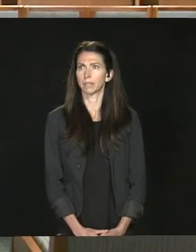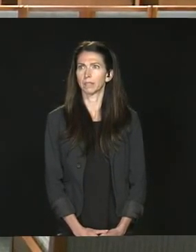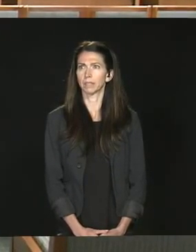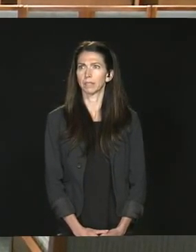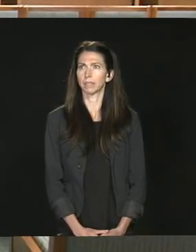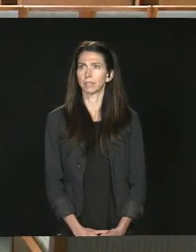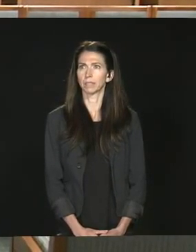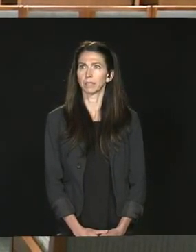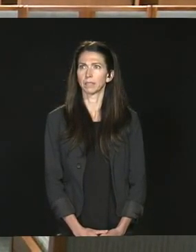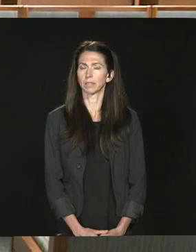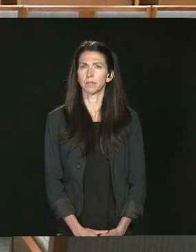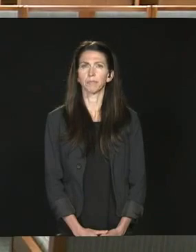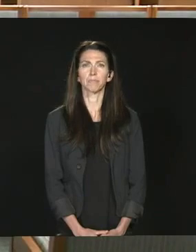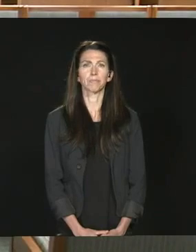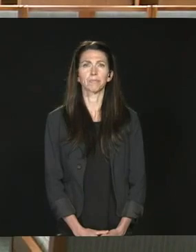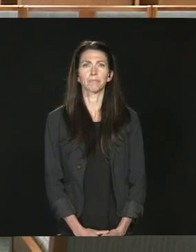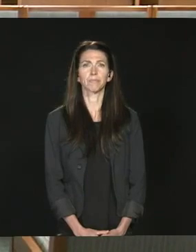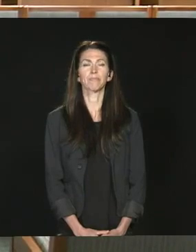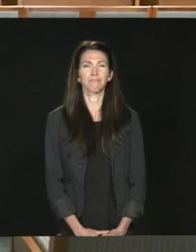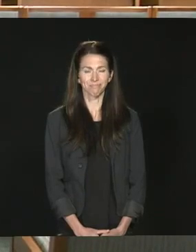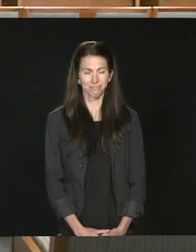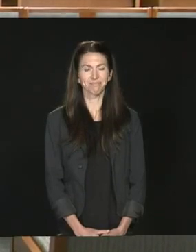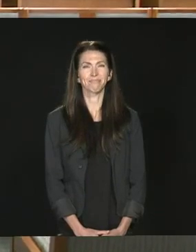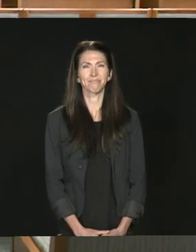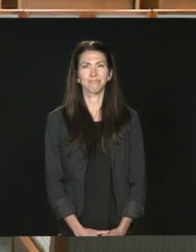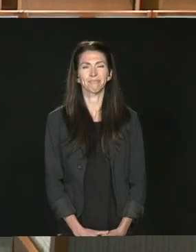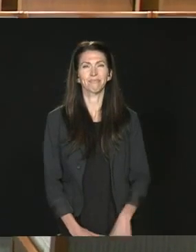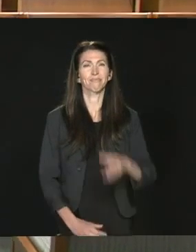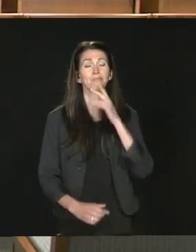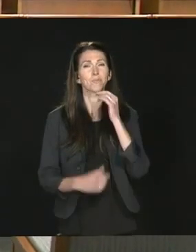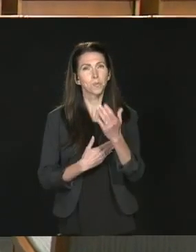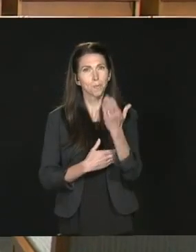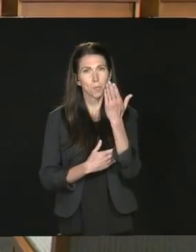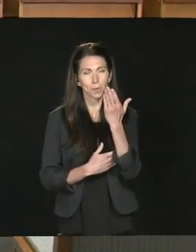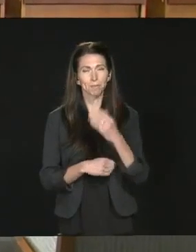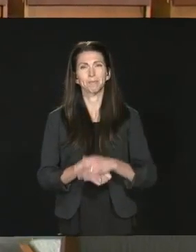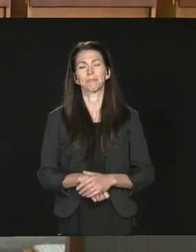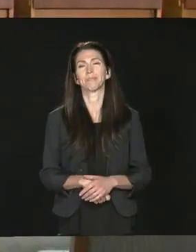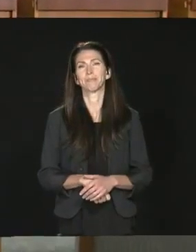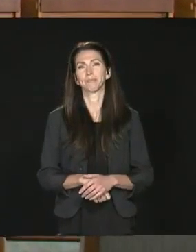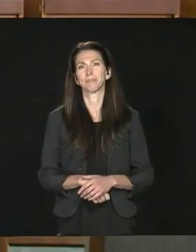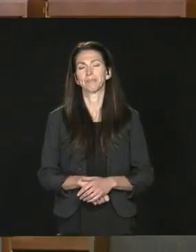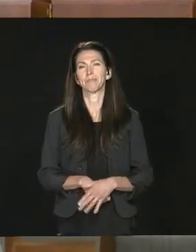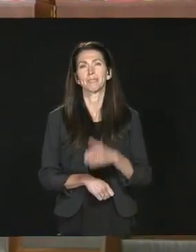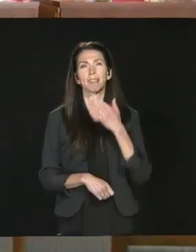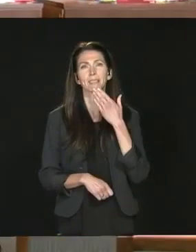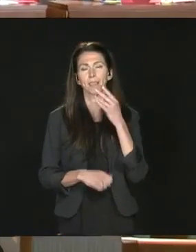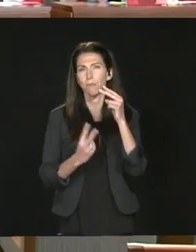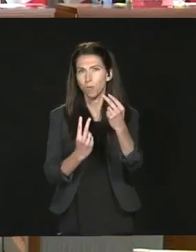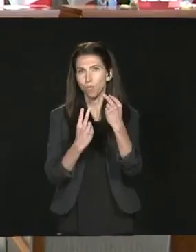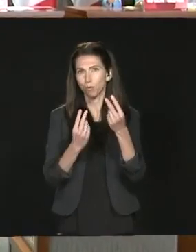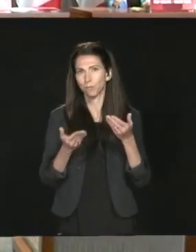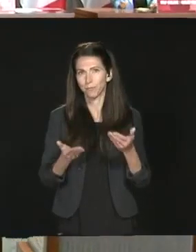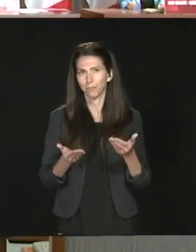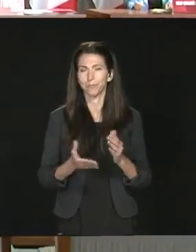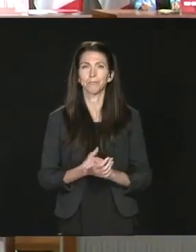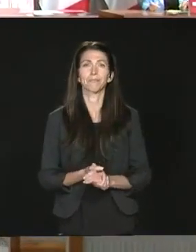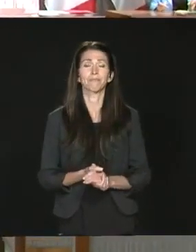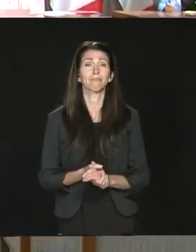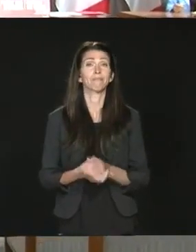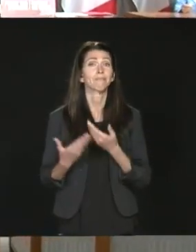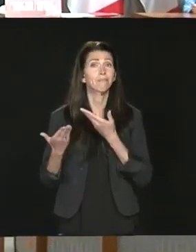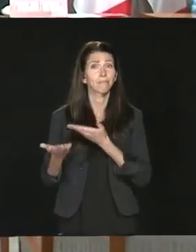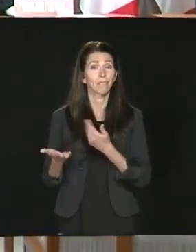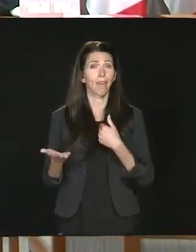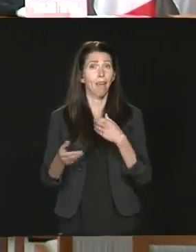Bonjour et merci Good de vous morning, être joint à nous aujourd'hui. Joining us today. Today we will hear from Canada's Chief Public Health Officer, Dr.